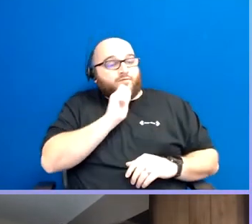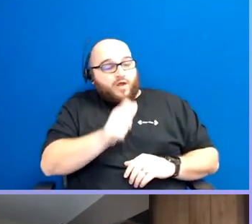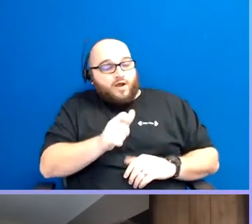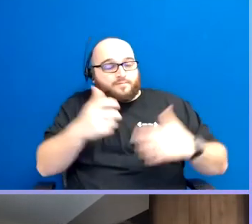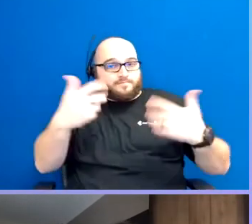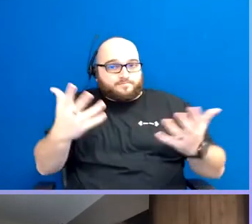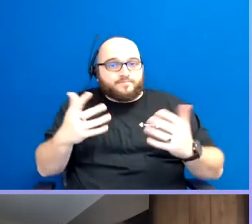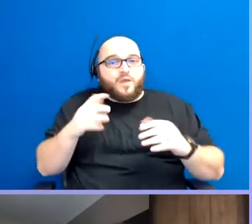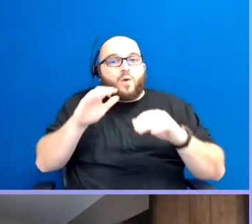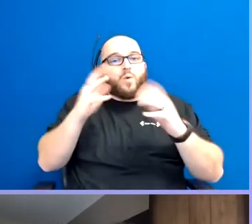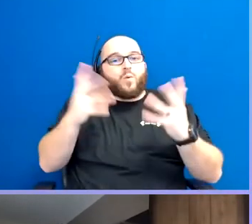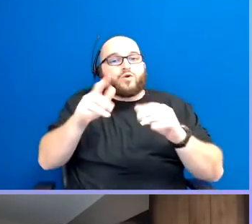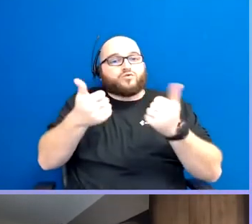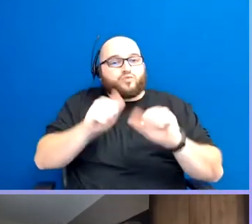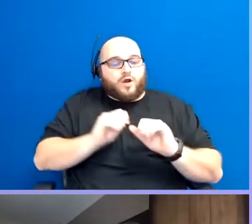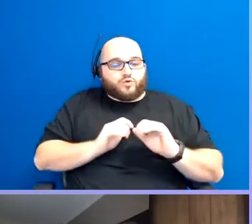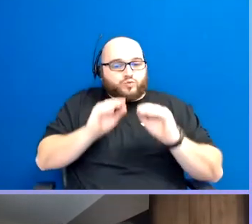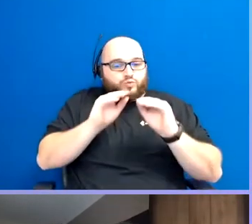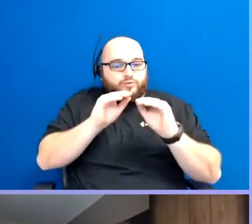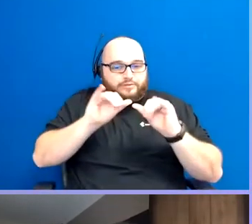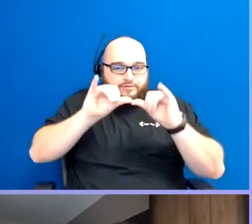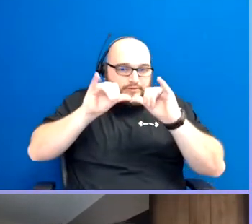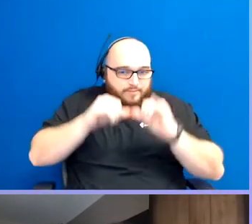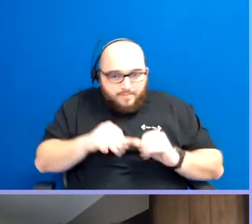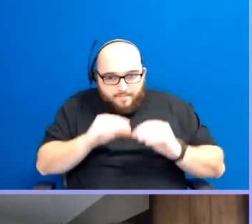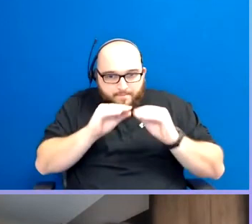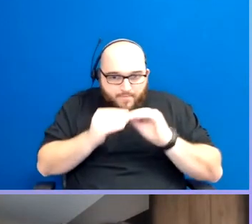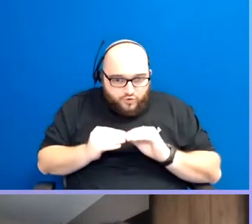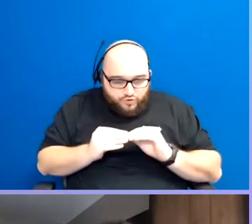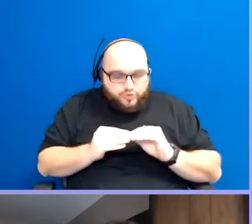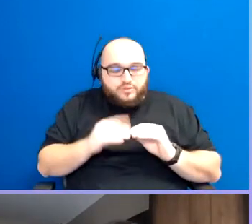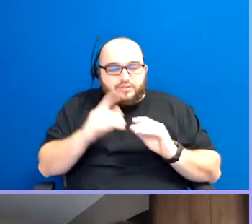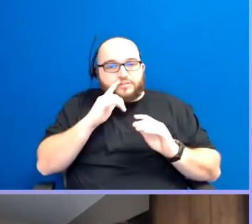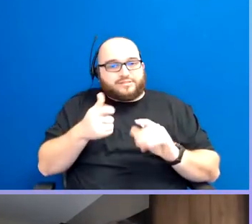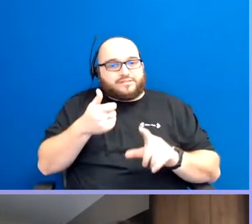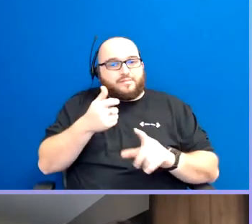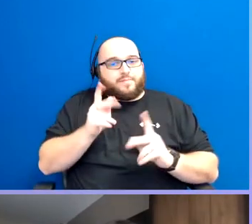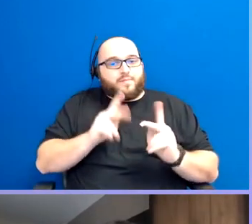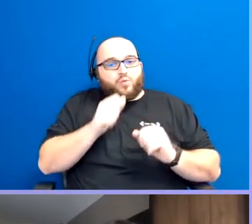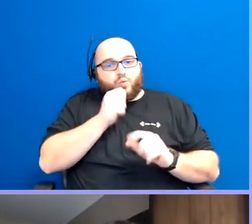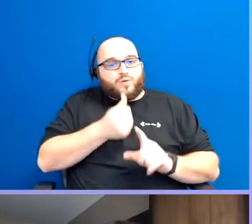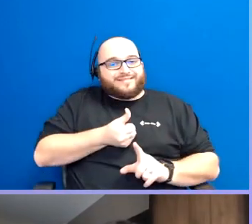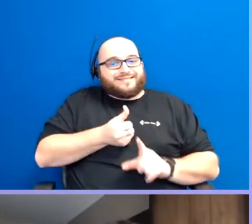here is percentage of guests who self-identify as having a disability.